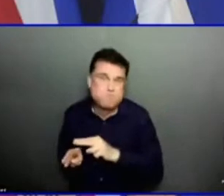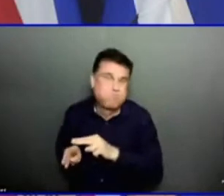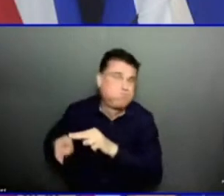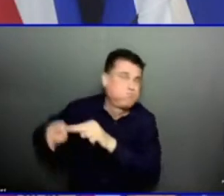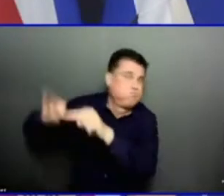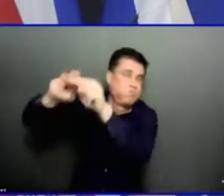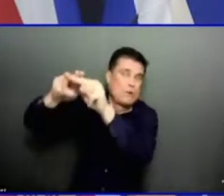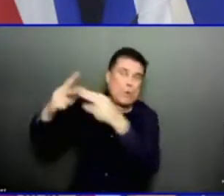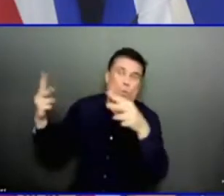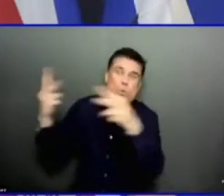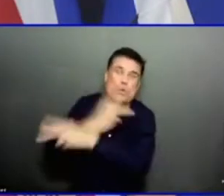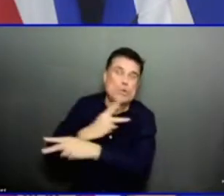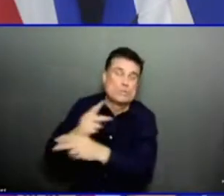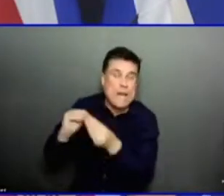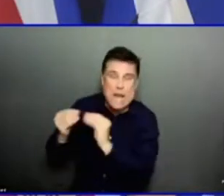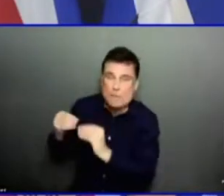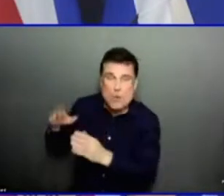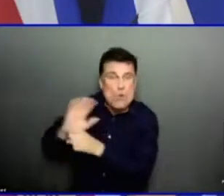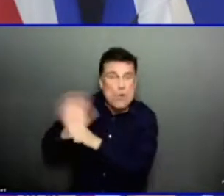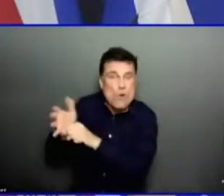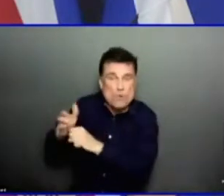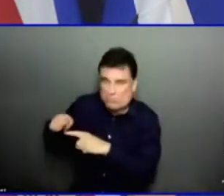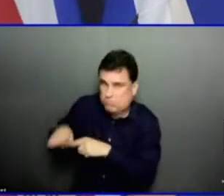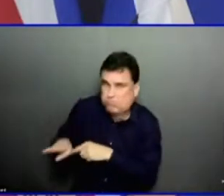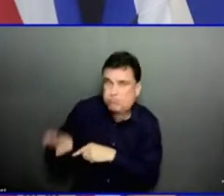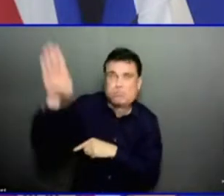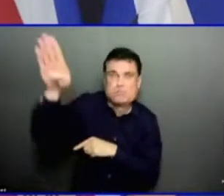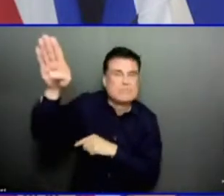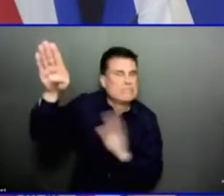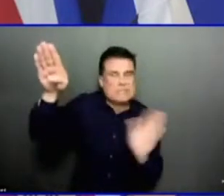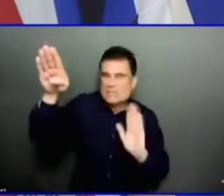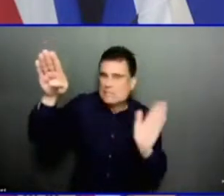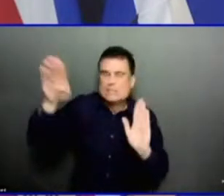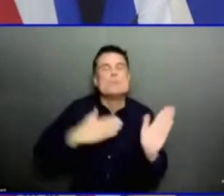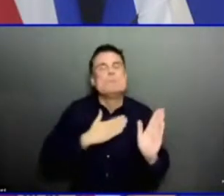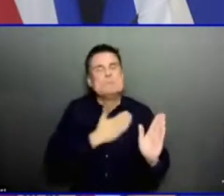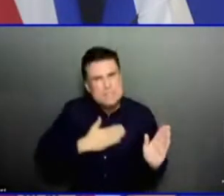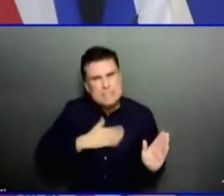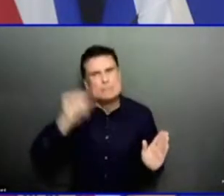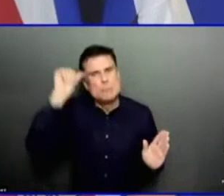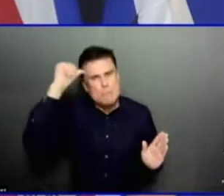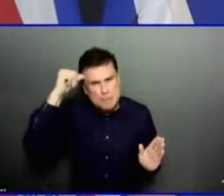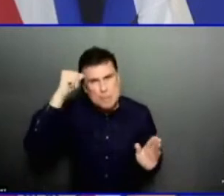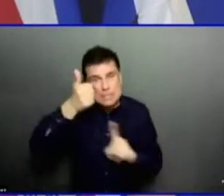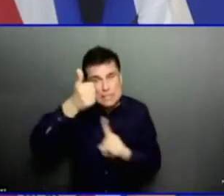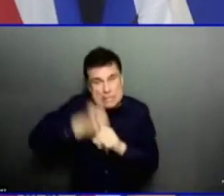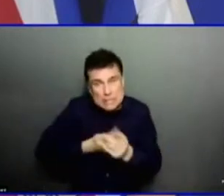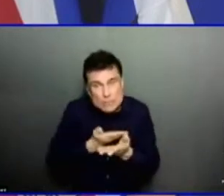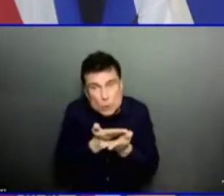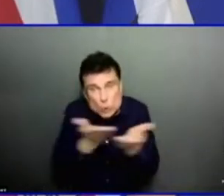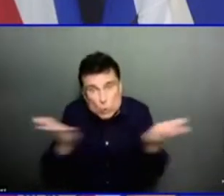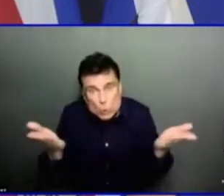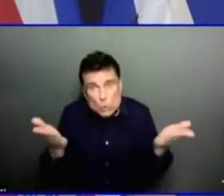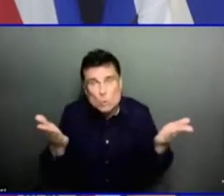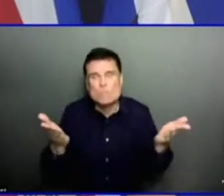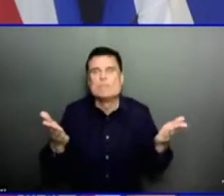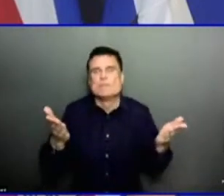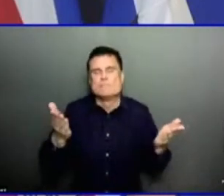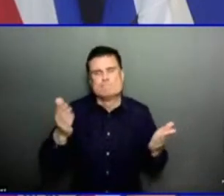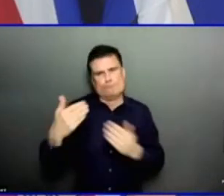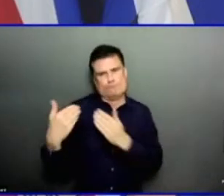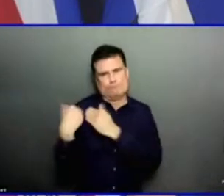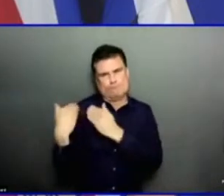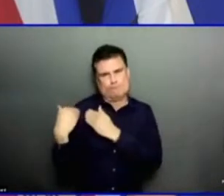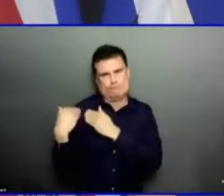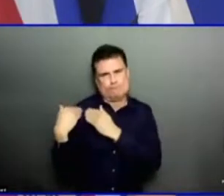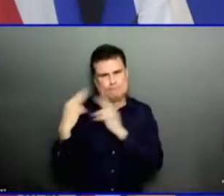Christmas season, what we can do to reduce the spread of COVID-19, all while keeping the spirit of the season. And we've talked about